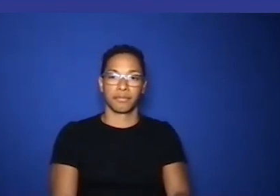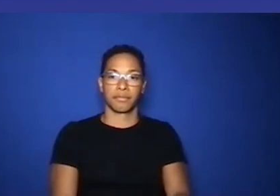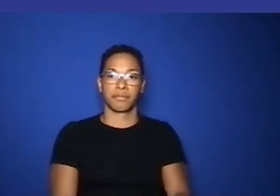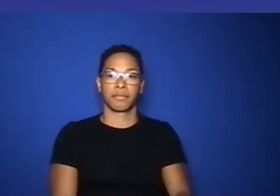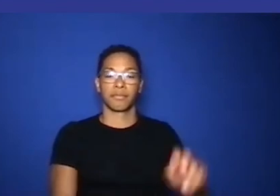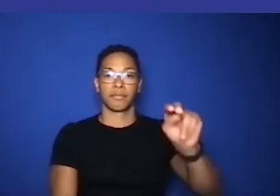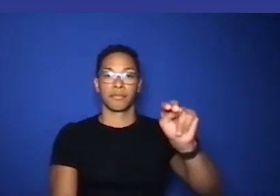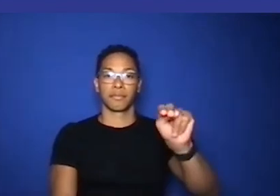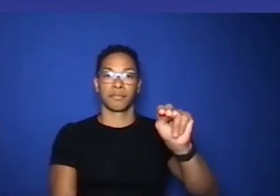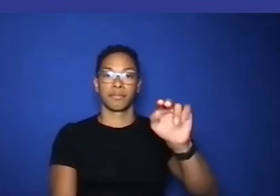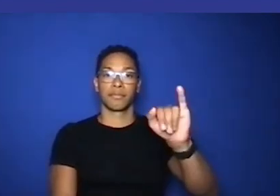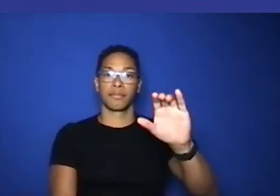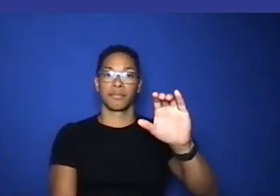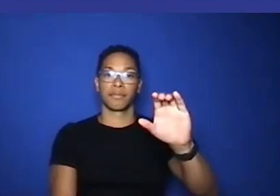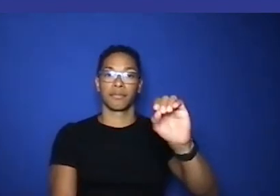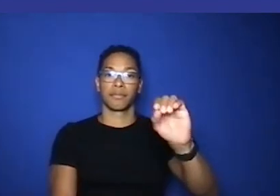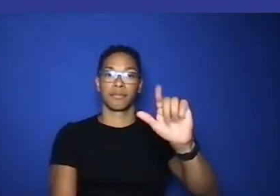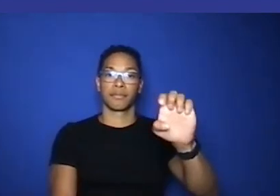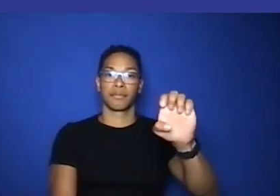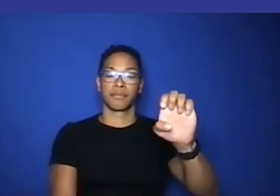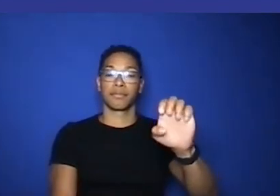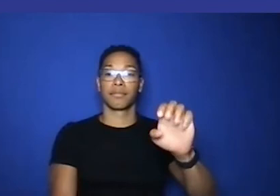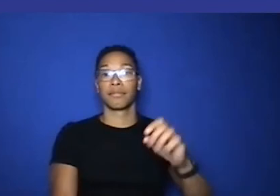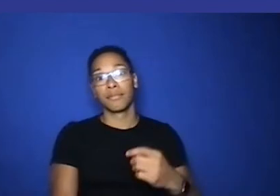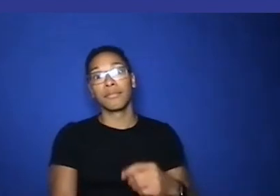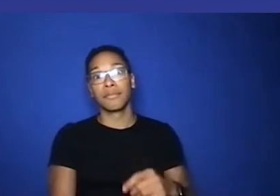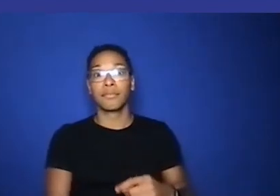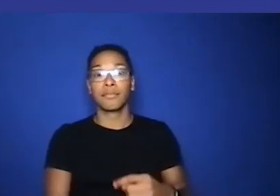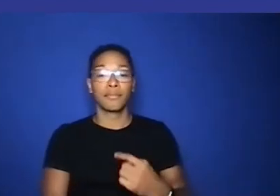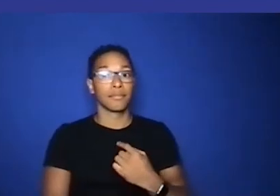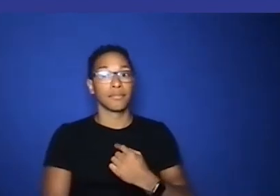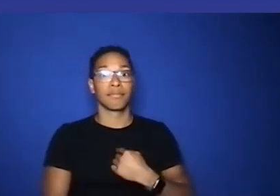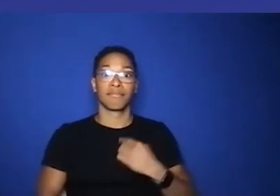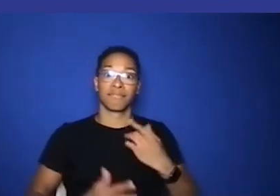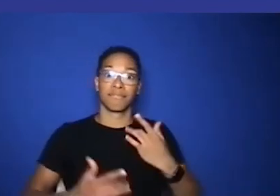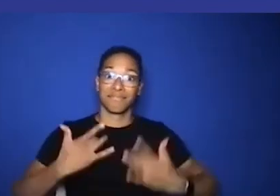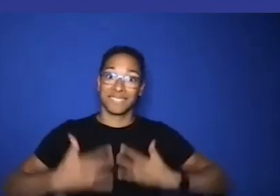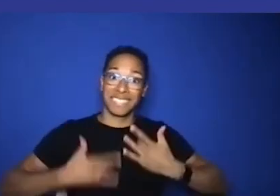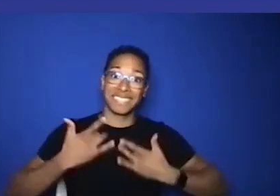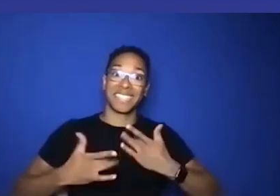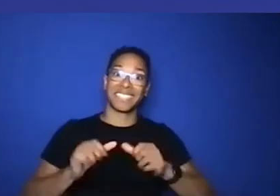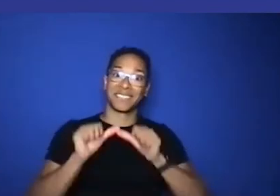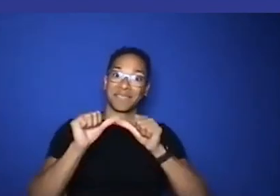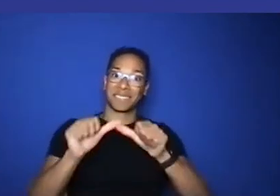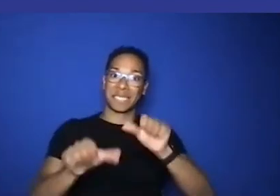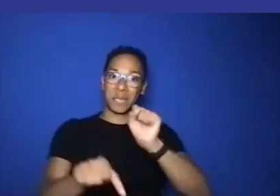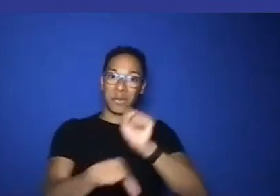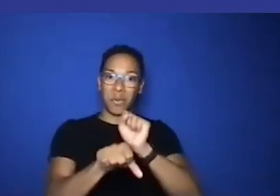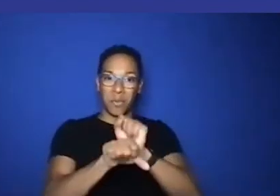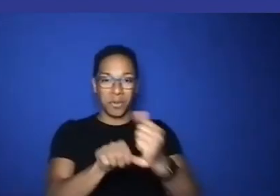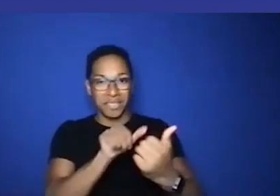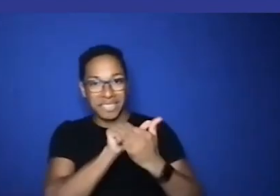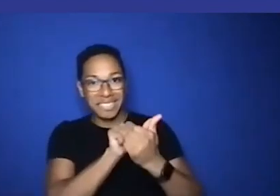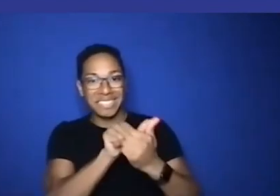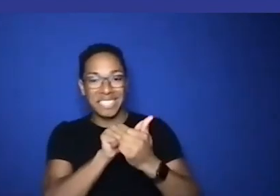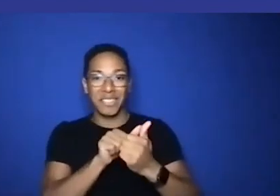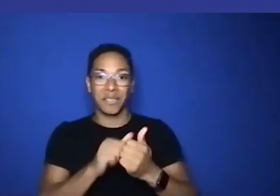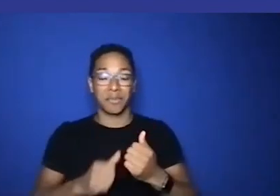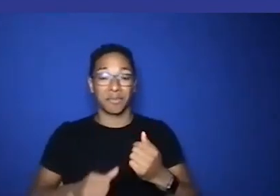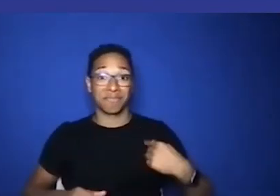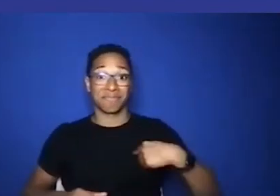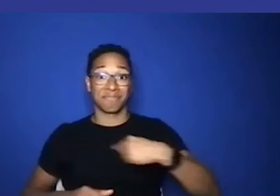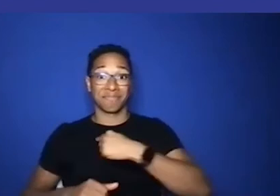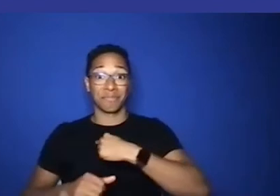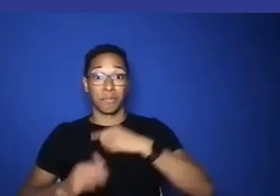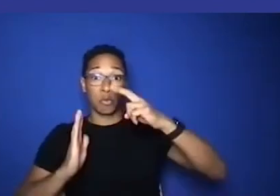I'll just quickly go. I'm excited to continue our work together. Our reading groups have been really great, and I hope